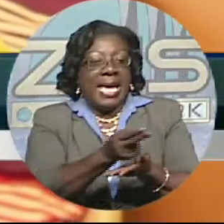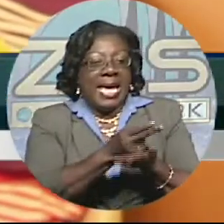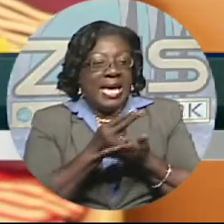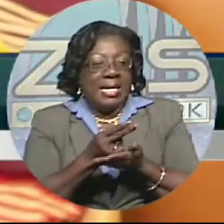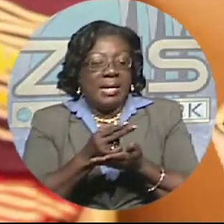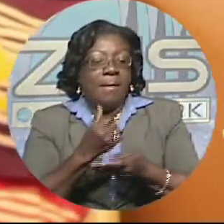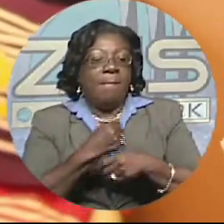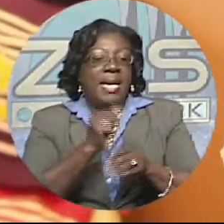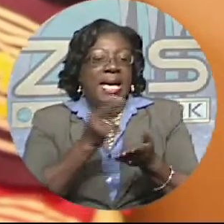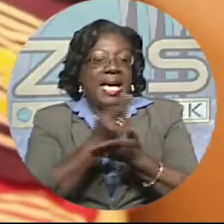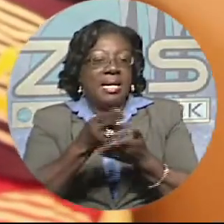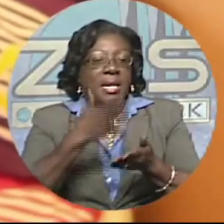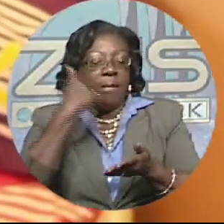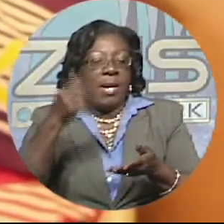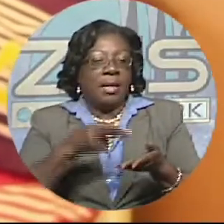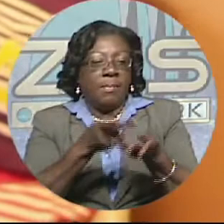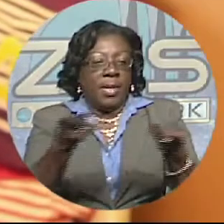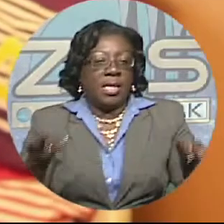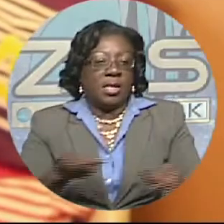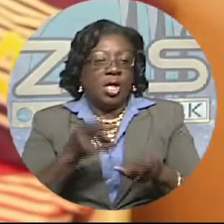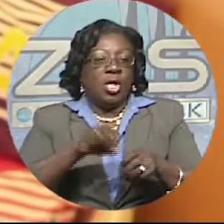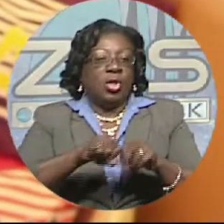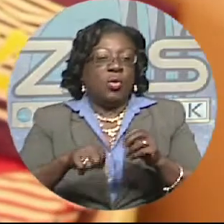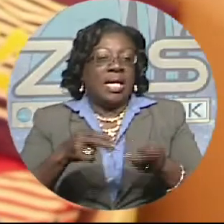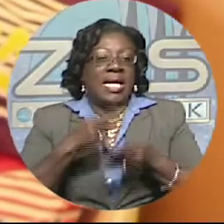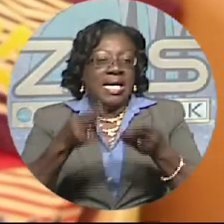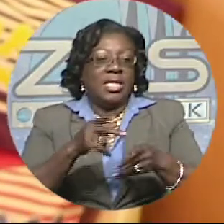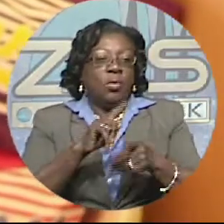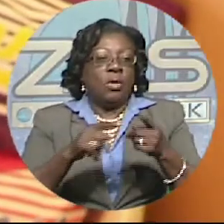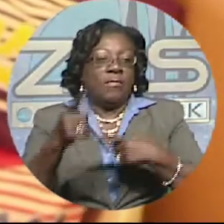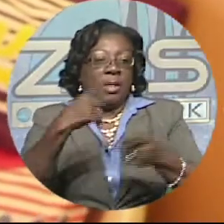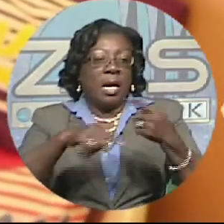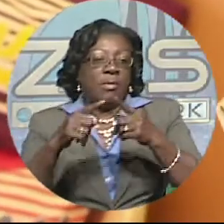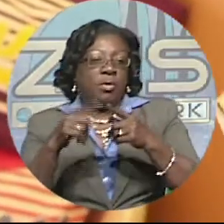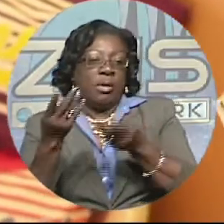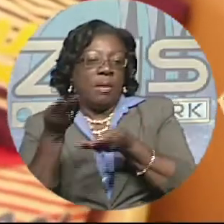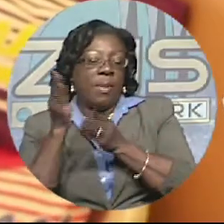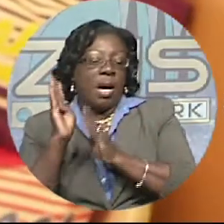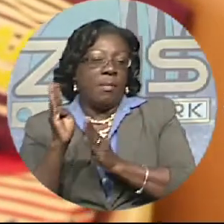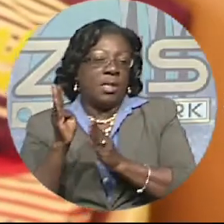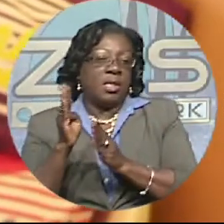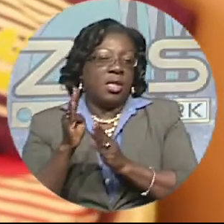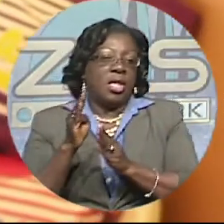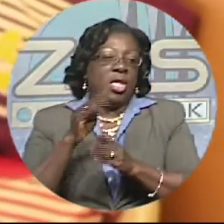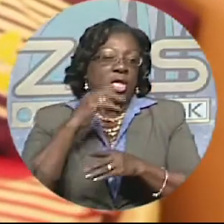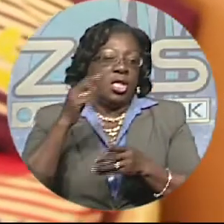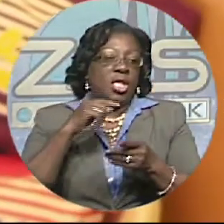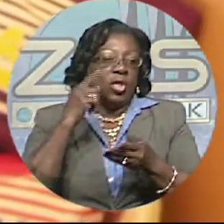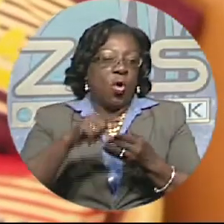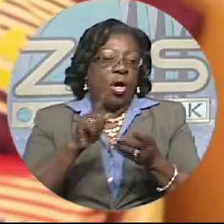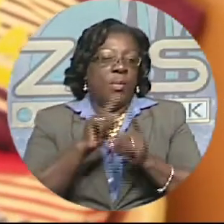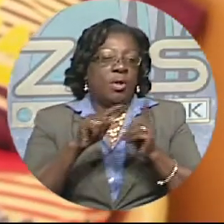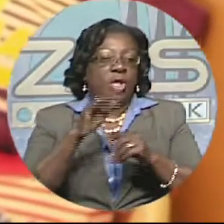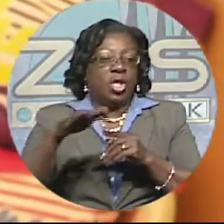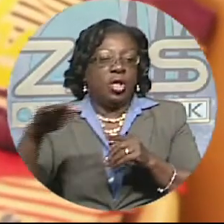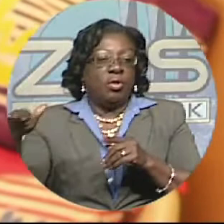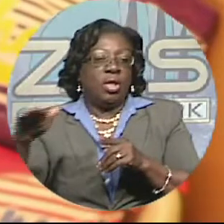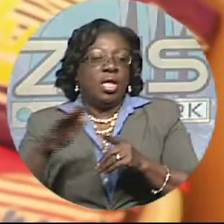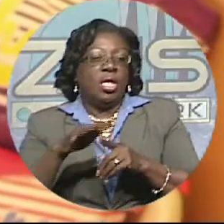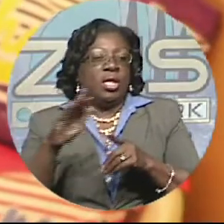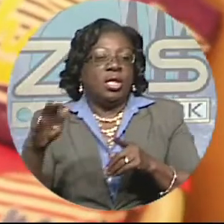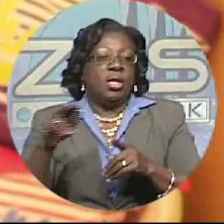better place so the Haitians wouldn't have to be running to the Bahamas. And furthermore, she mentioned about the children. The